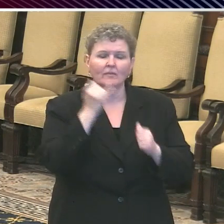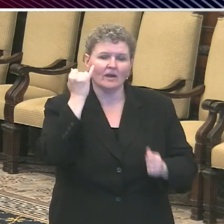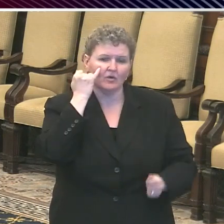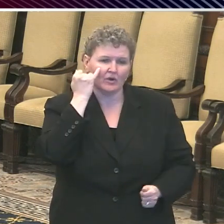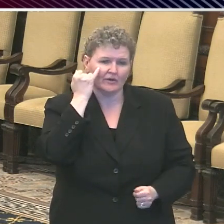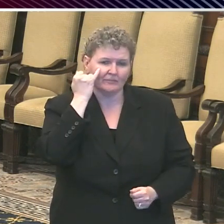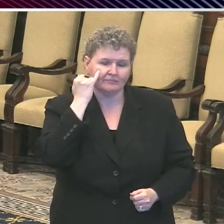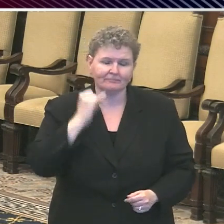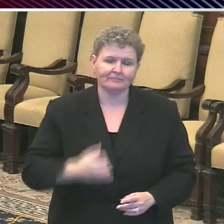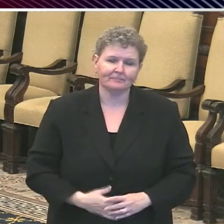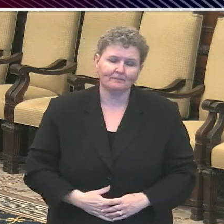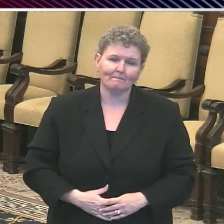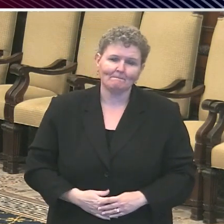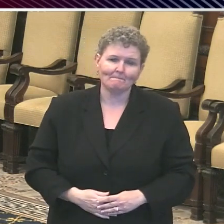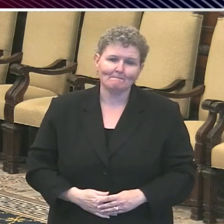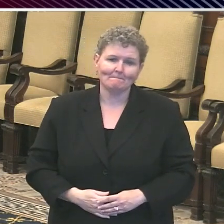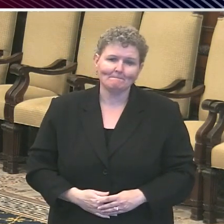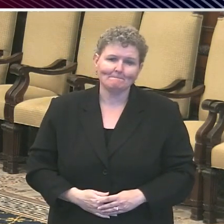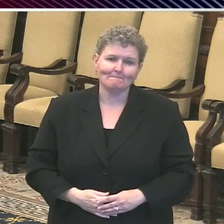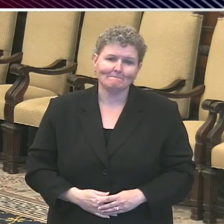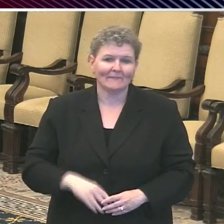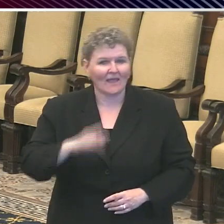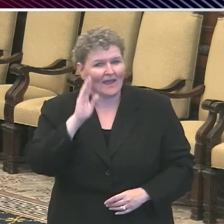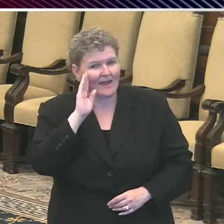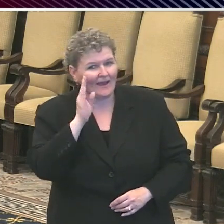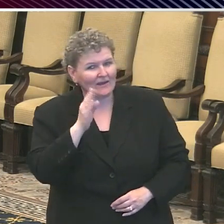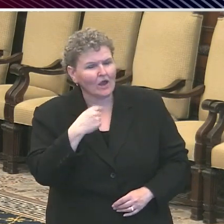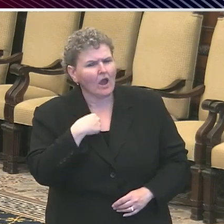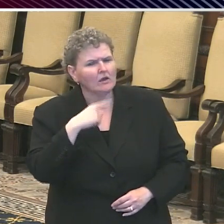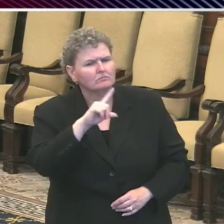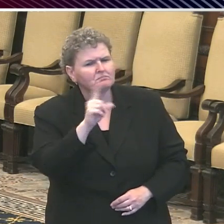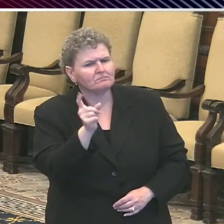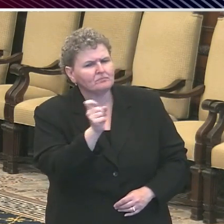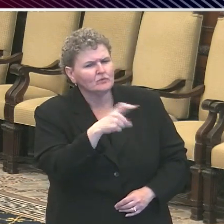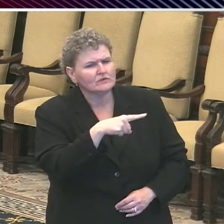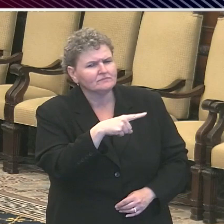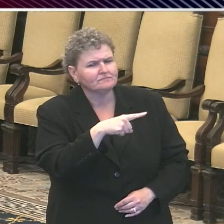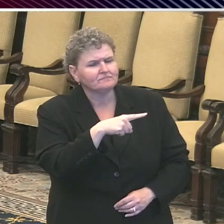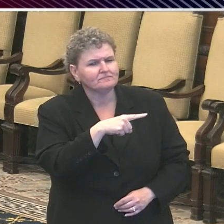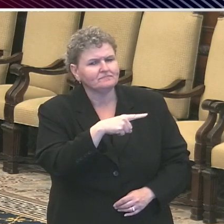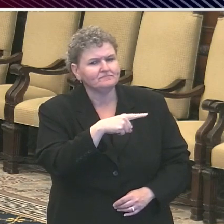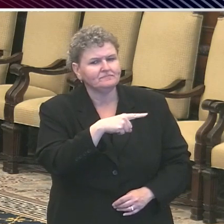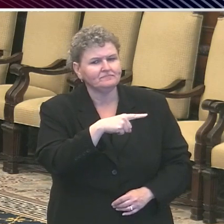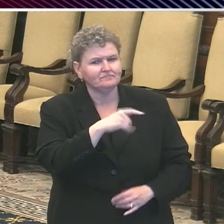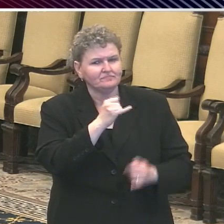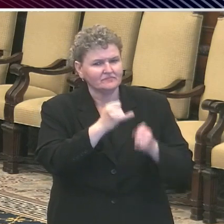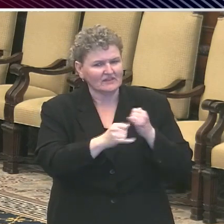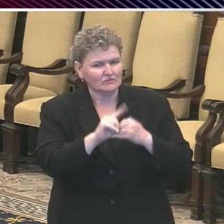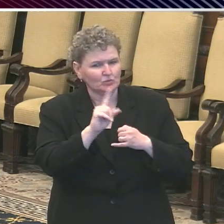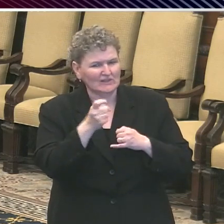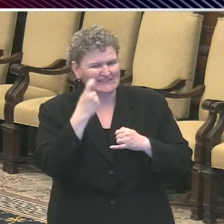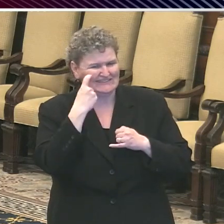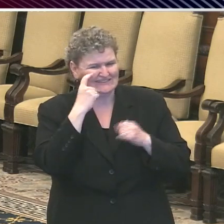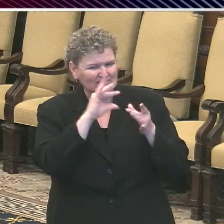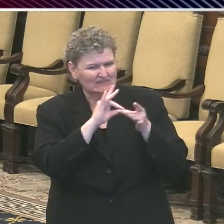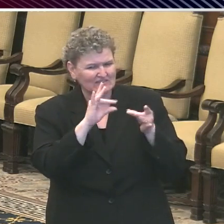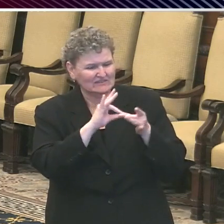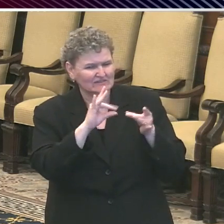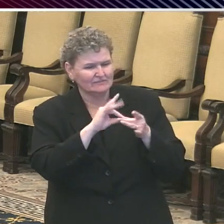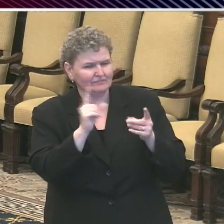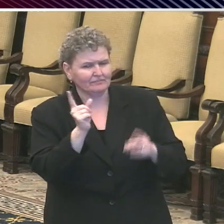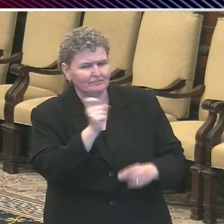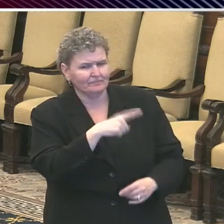Hi. I'm wondering, based kind of also on that last question that was just asked,